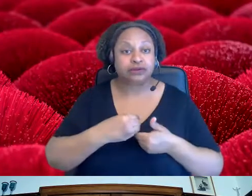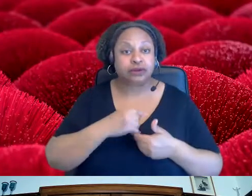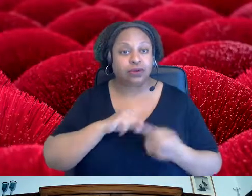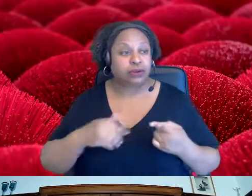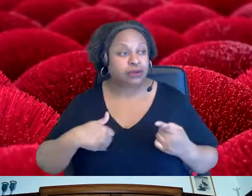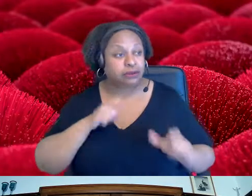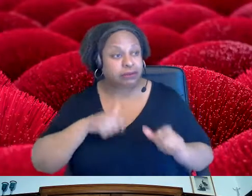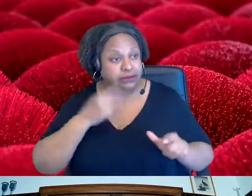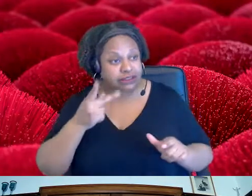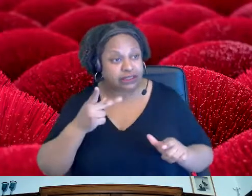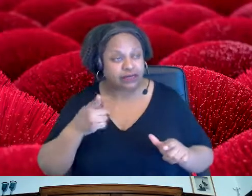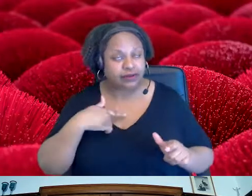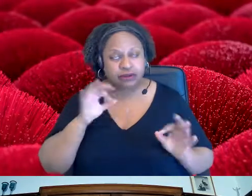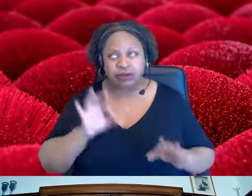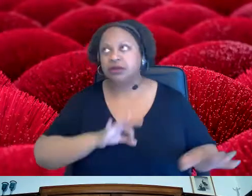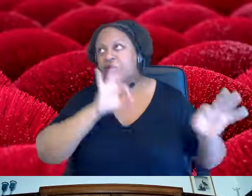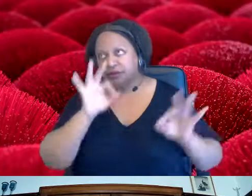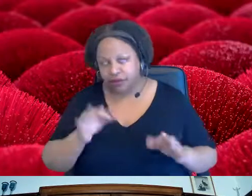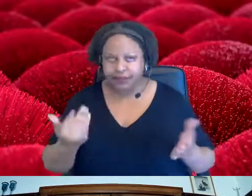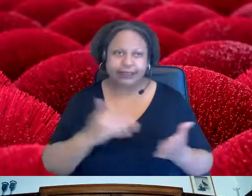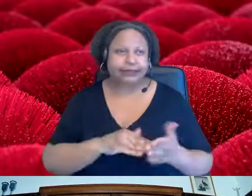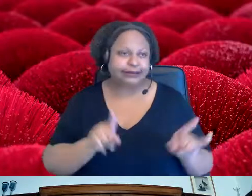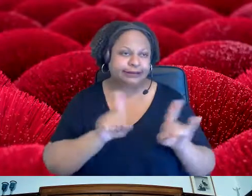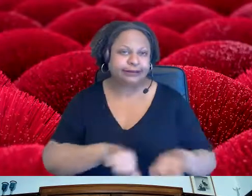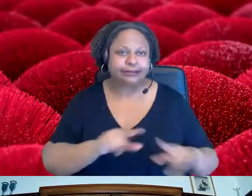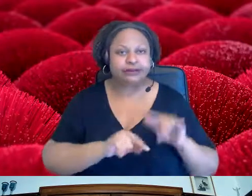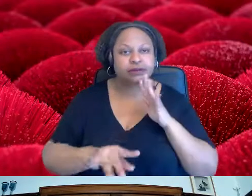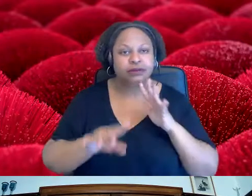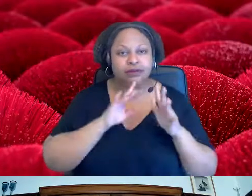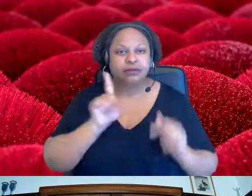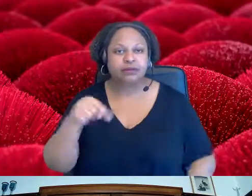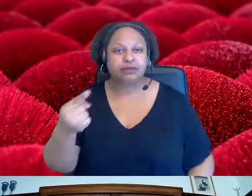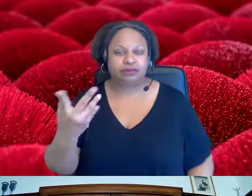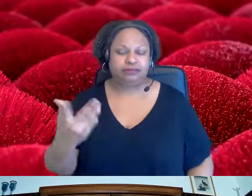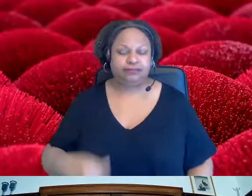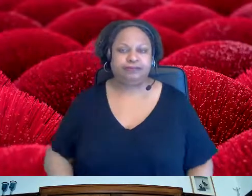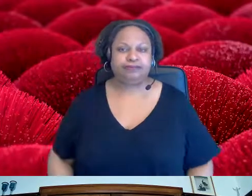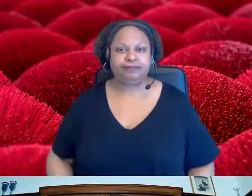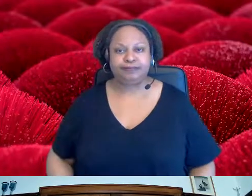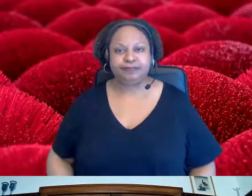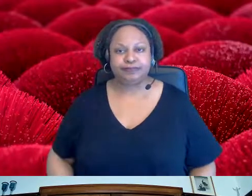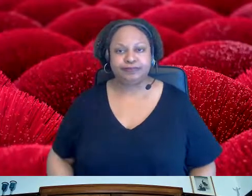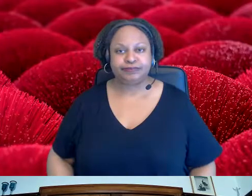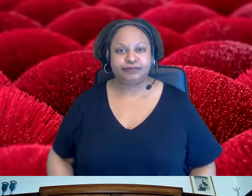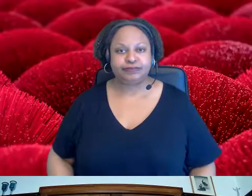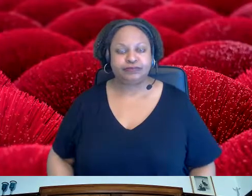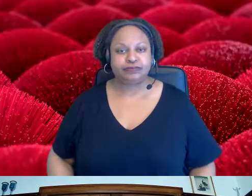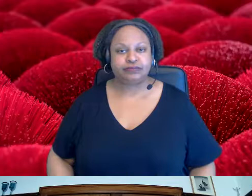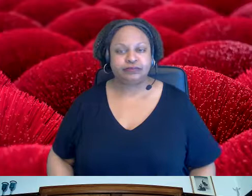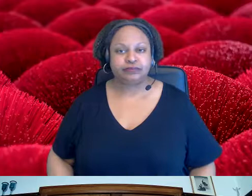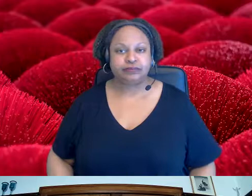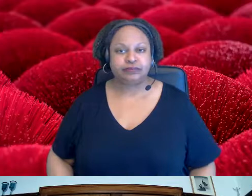God, here we go again, It's like, it's almost the equivalent of, we take these things very seriously,